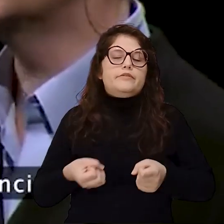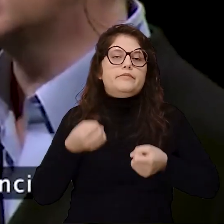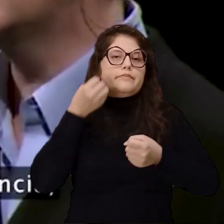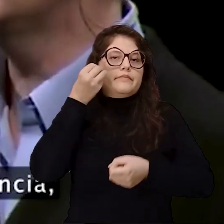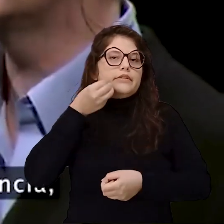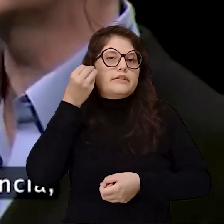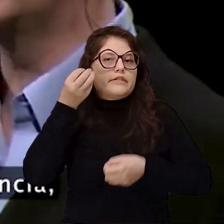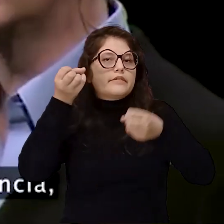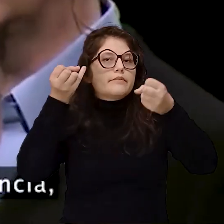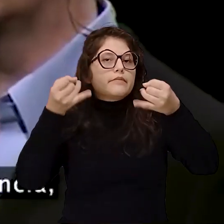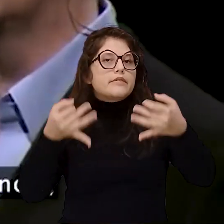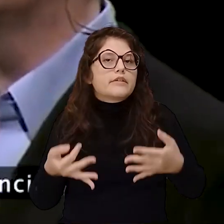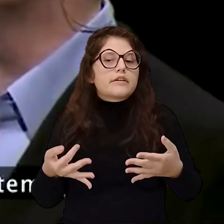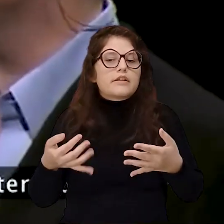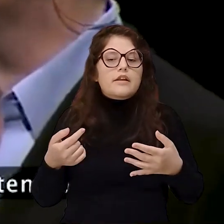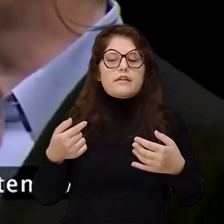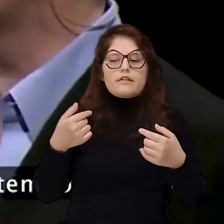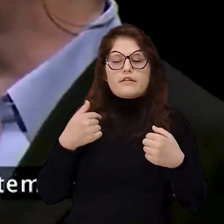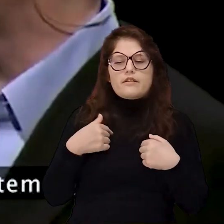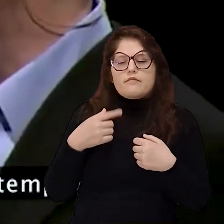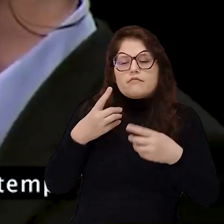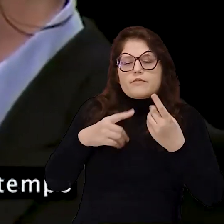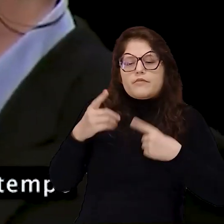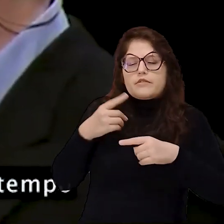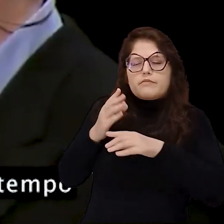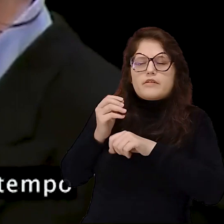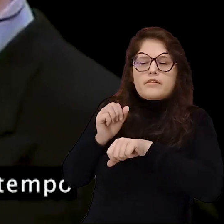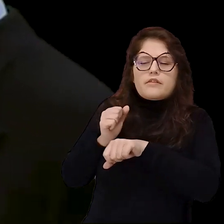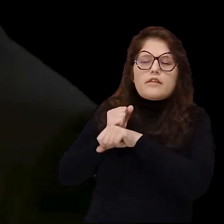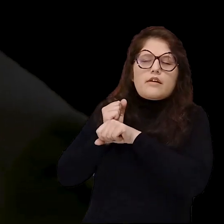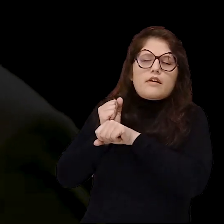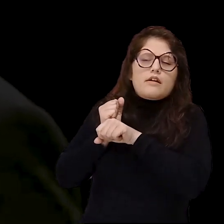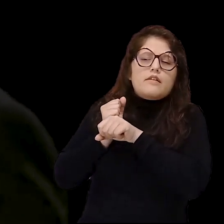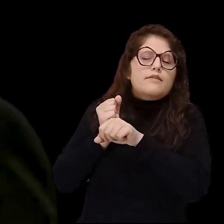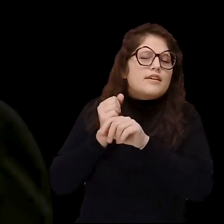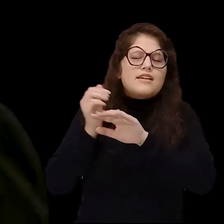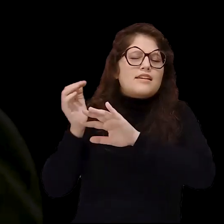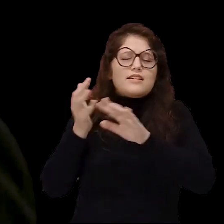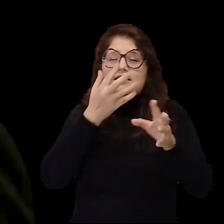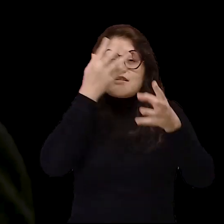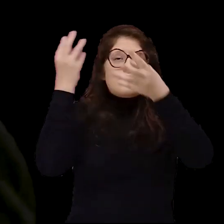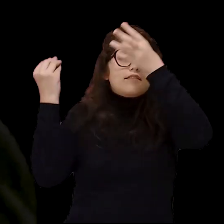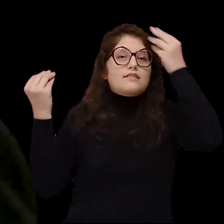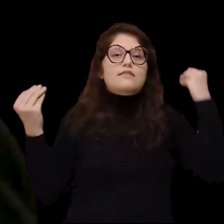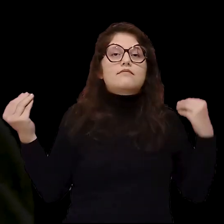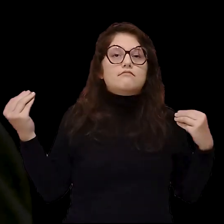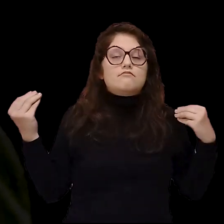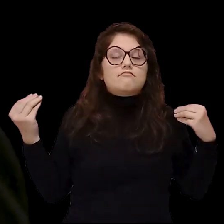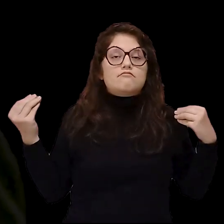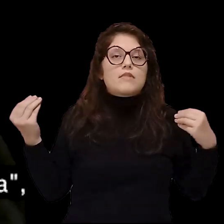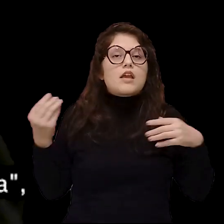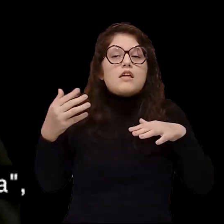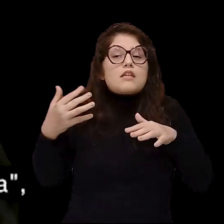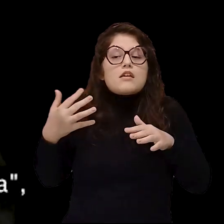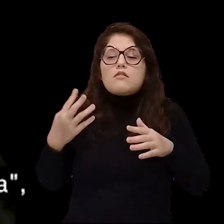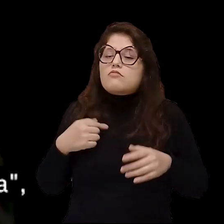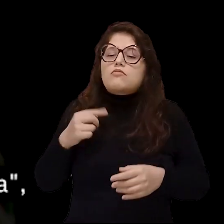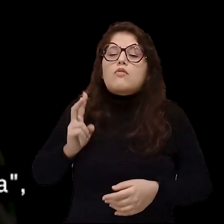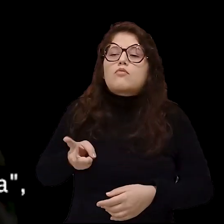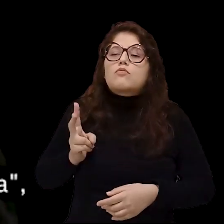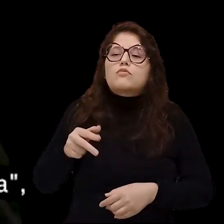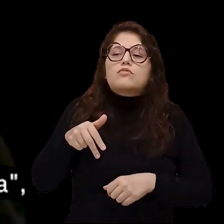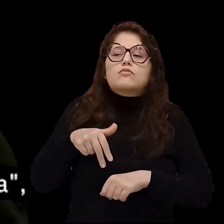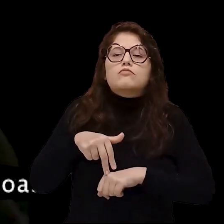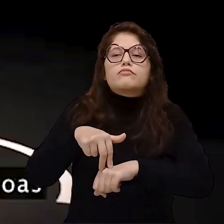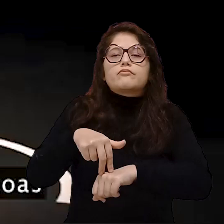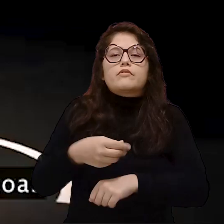who deny their experience, the ones who say, I was depressed a long time ago, and I never want to think about it again, and I'm not going to look at it, and I'm just going to get